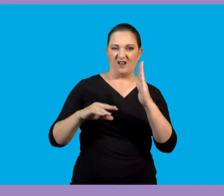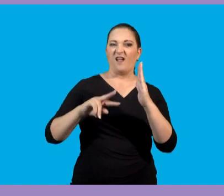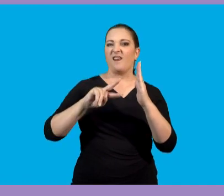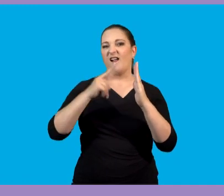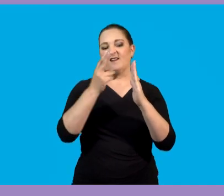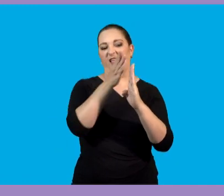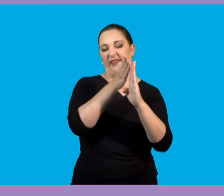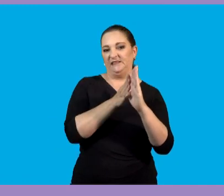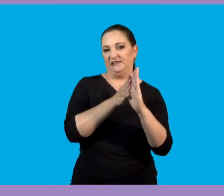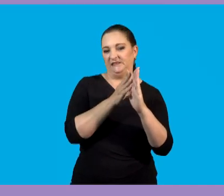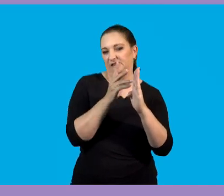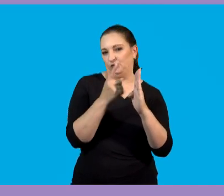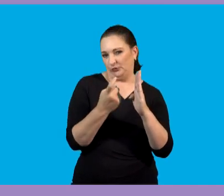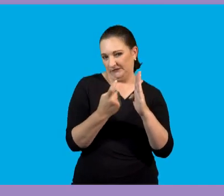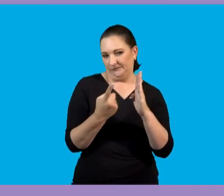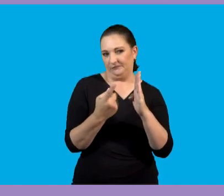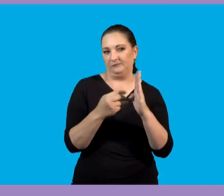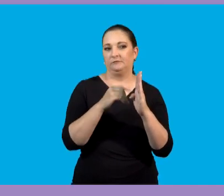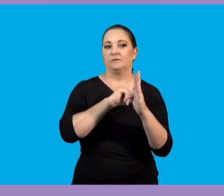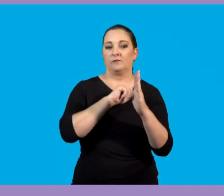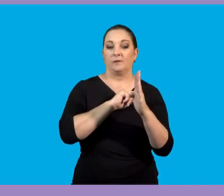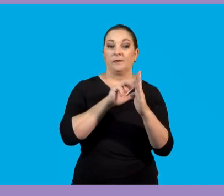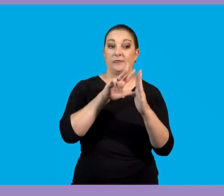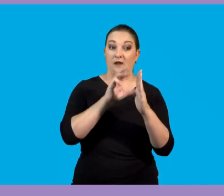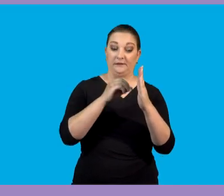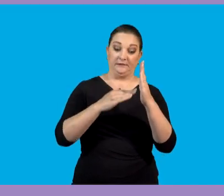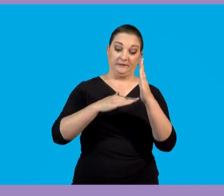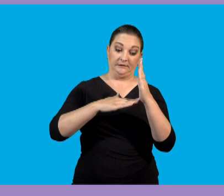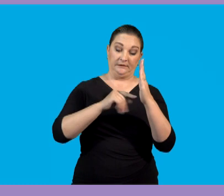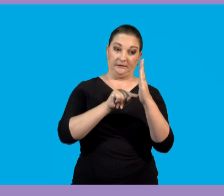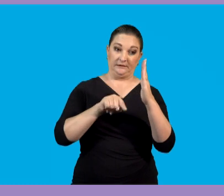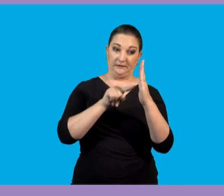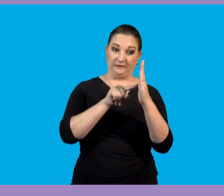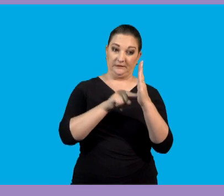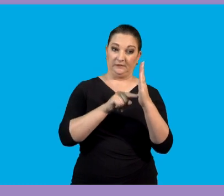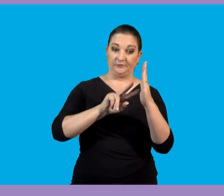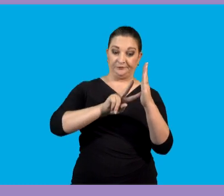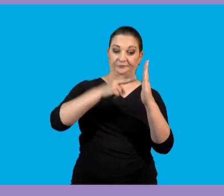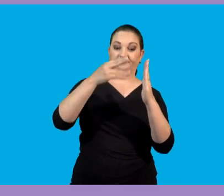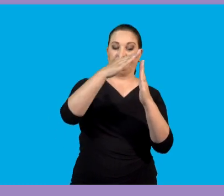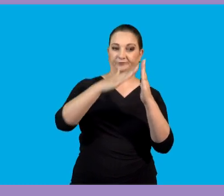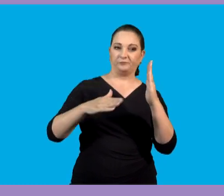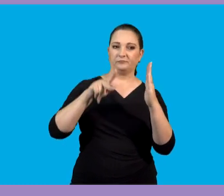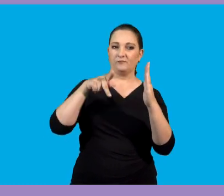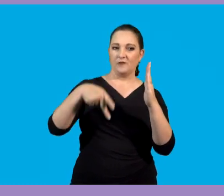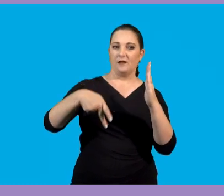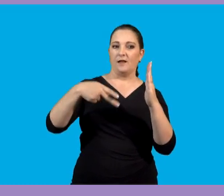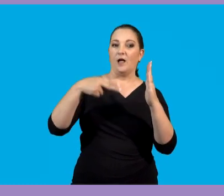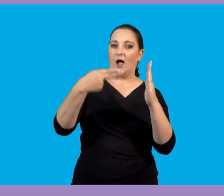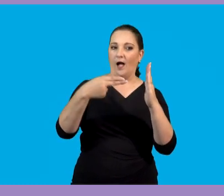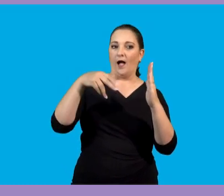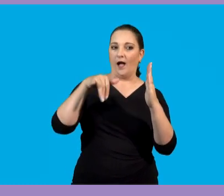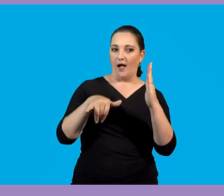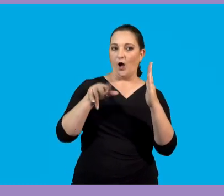another corresponding side. So a 90-degree angle, the hypotenuse, and another